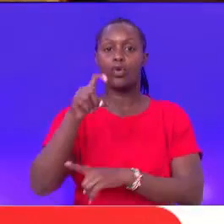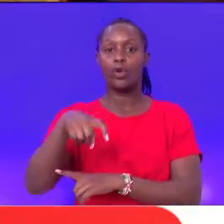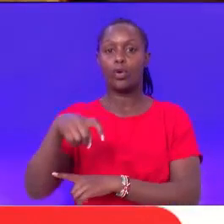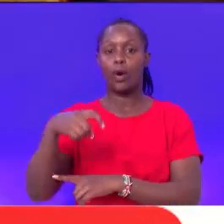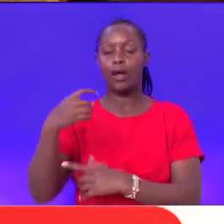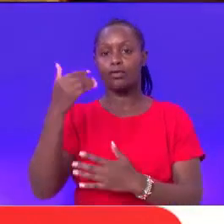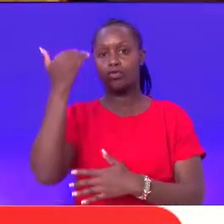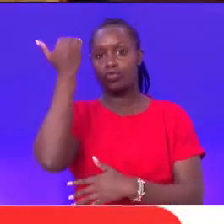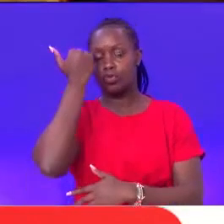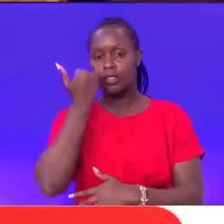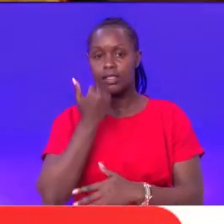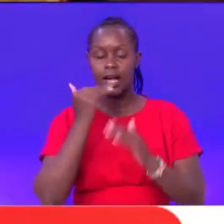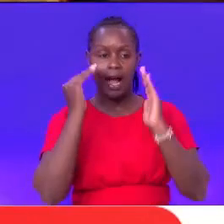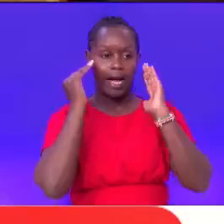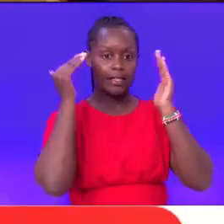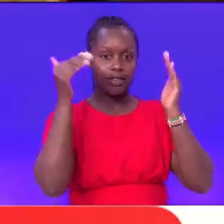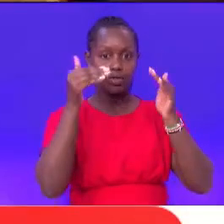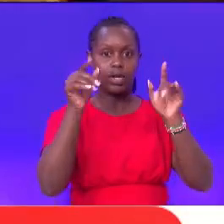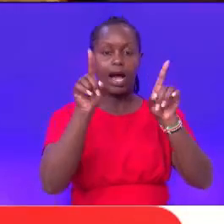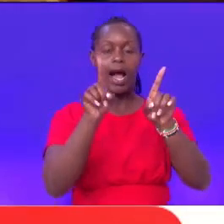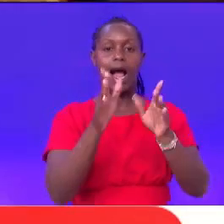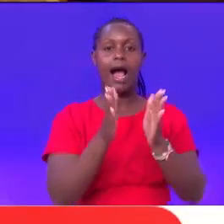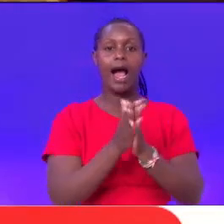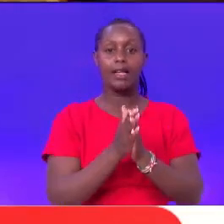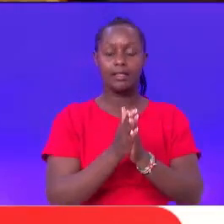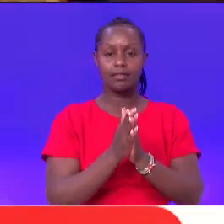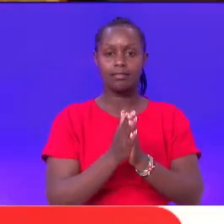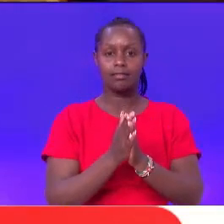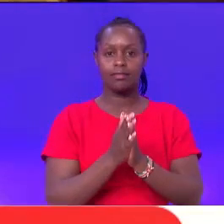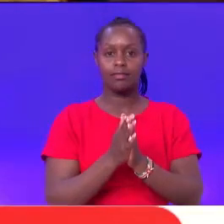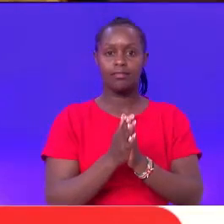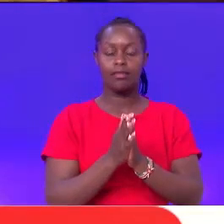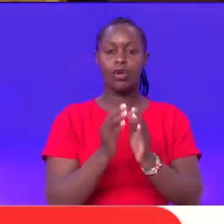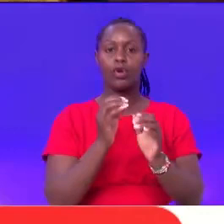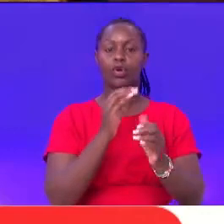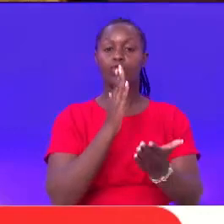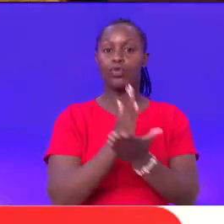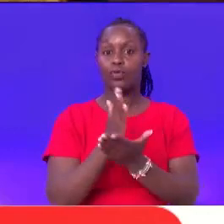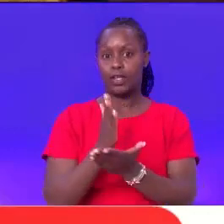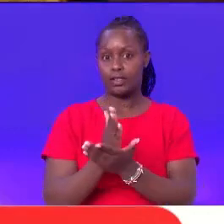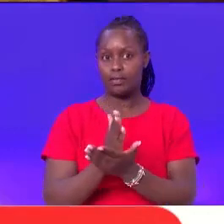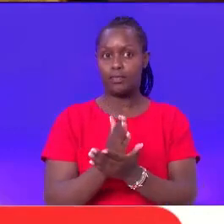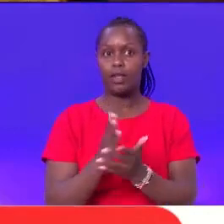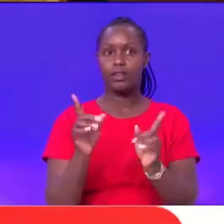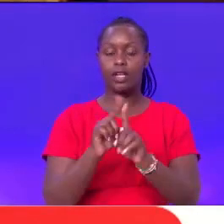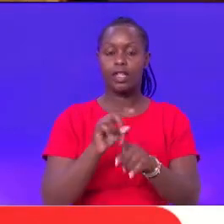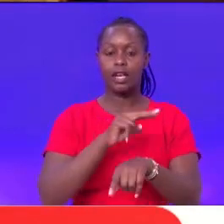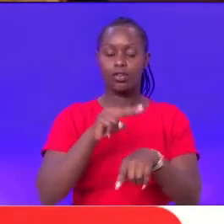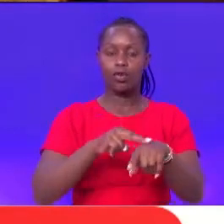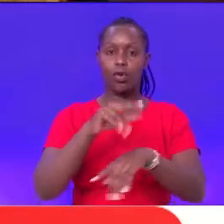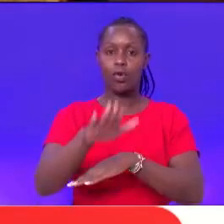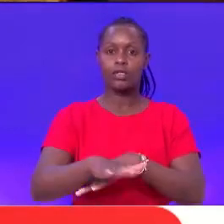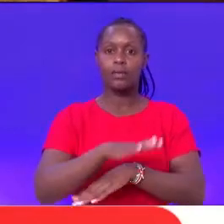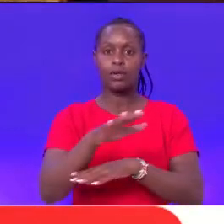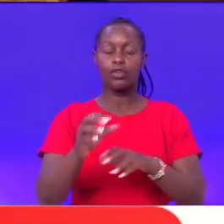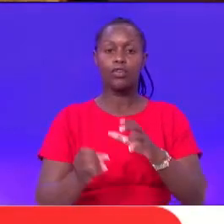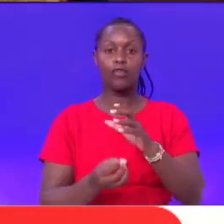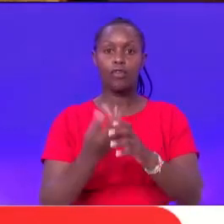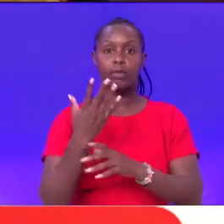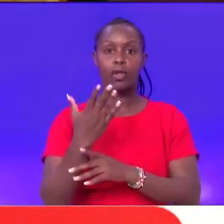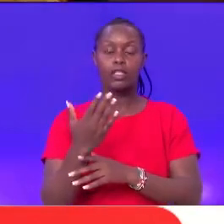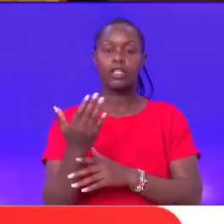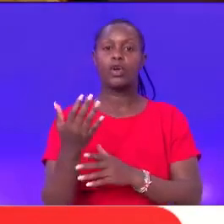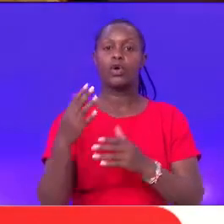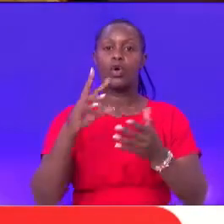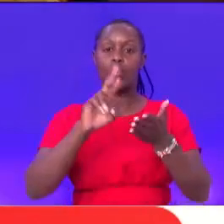judicious attention and sobriety. I have instructed the clerk of the National Assembly to formulate draft rules on the conduct